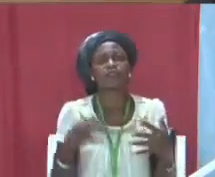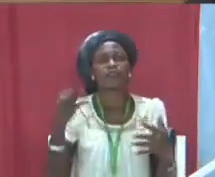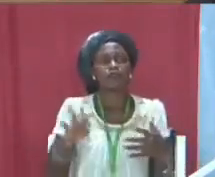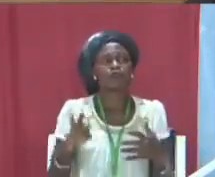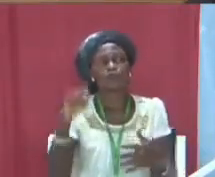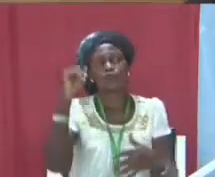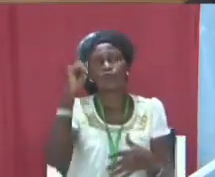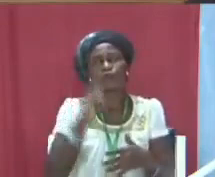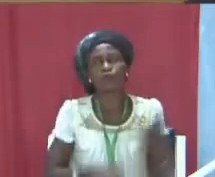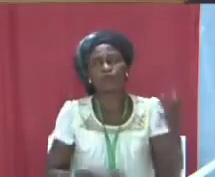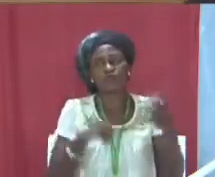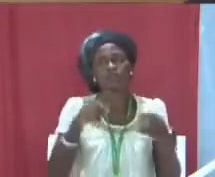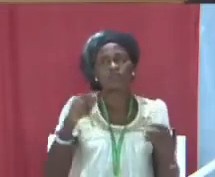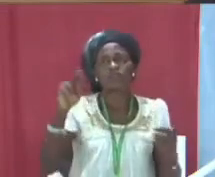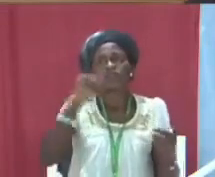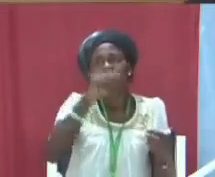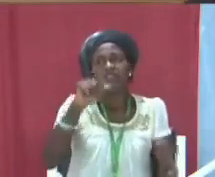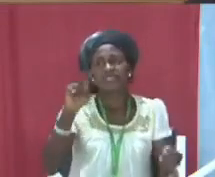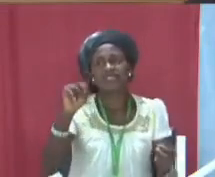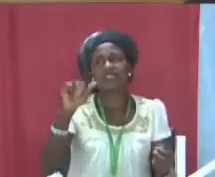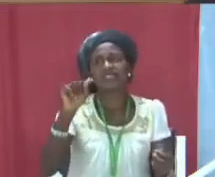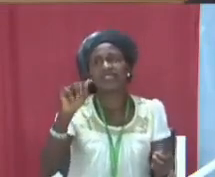what Sennacherib is saying.